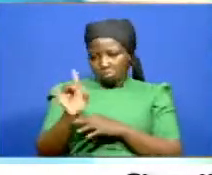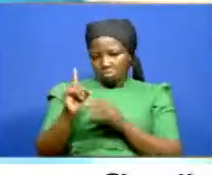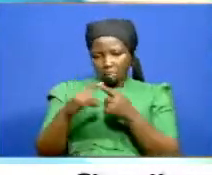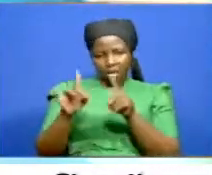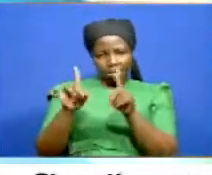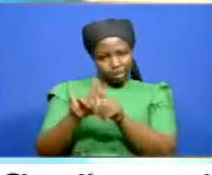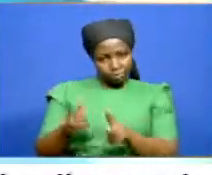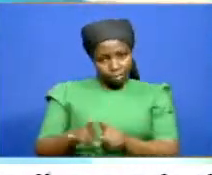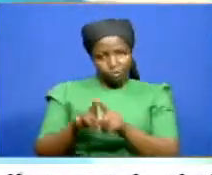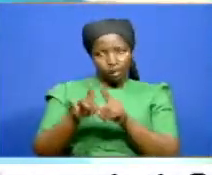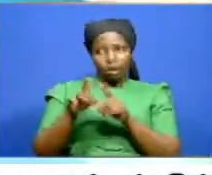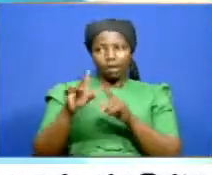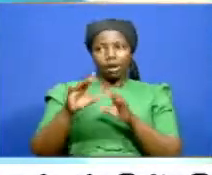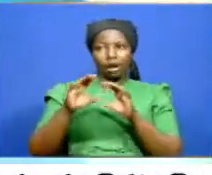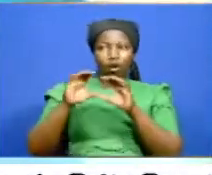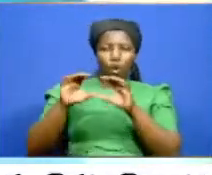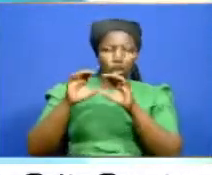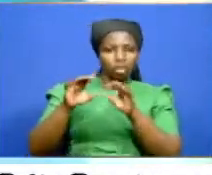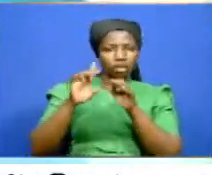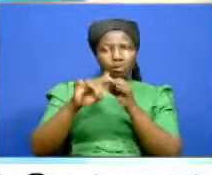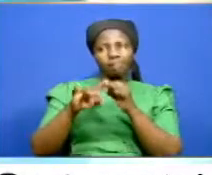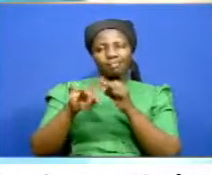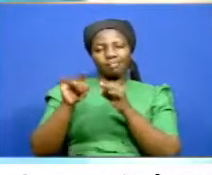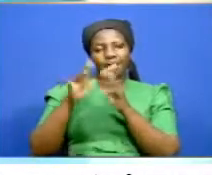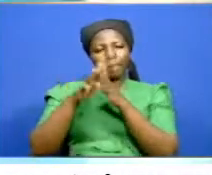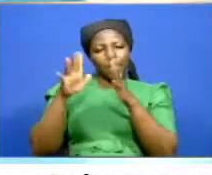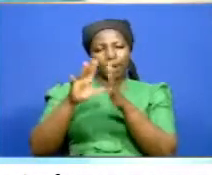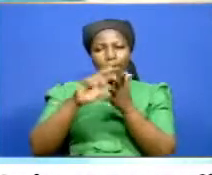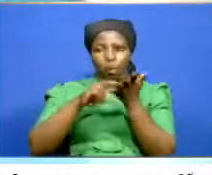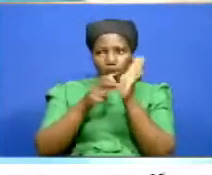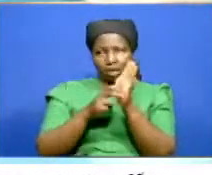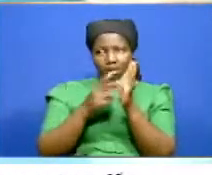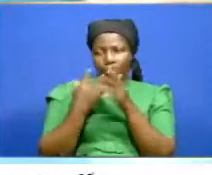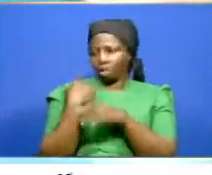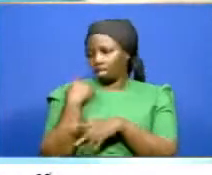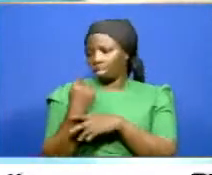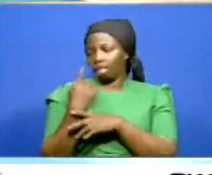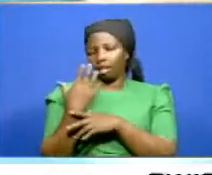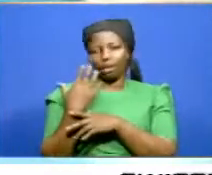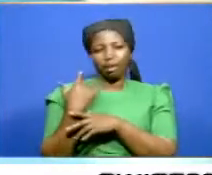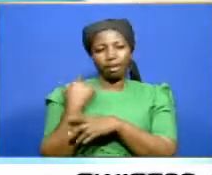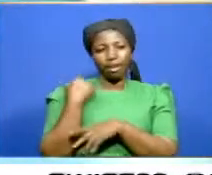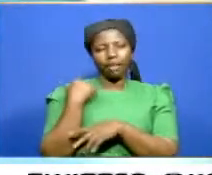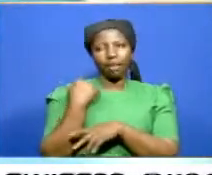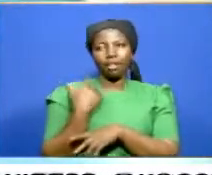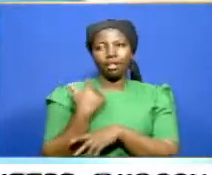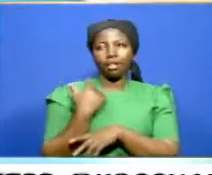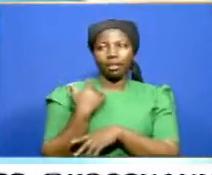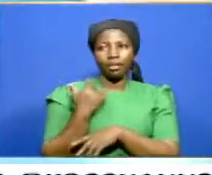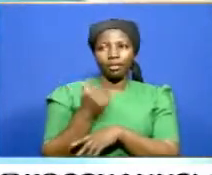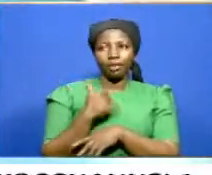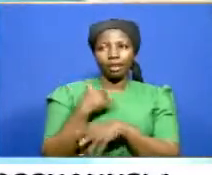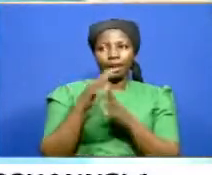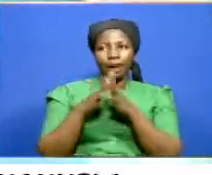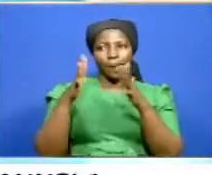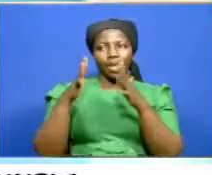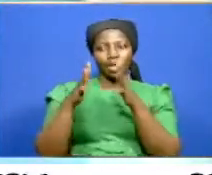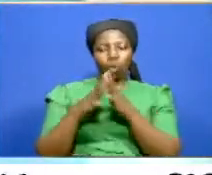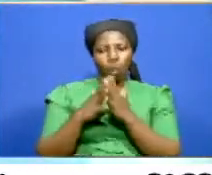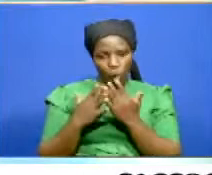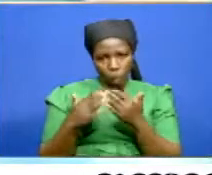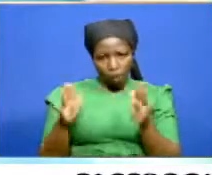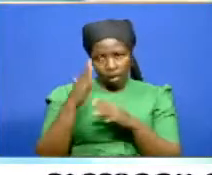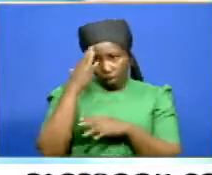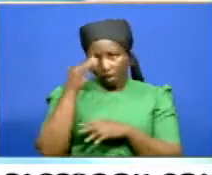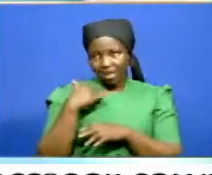scout. So it's quite a huge project. We recently, yesterday, the other day, we did our tryouts. quite a huge opening because we had like 130